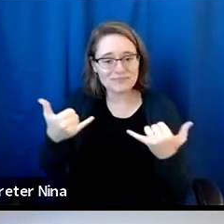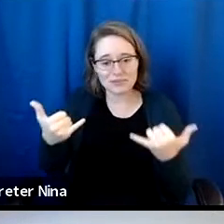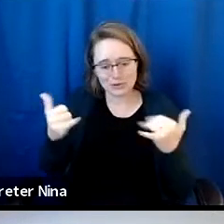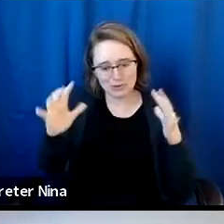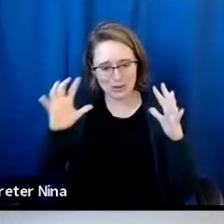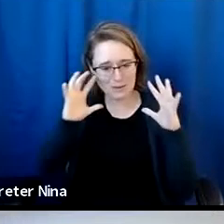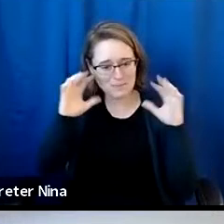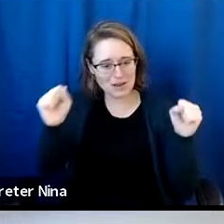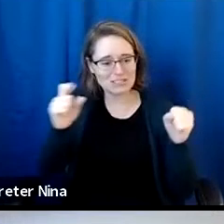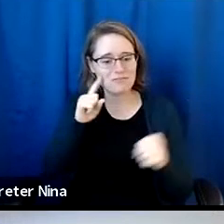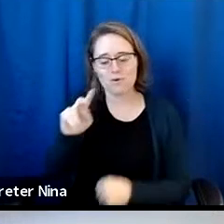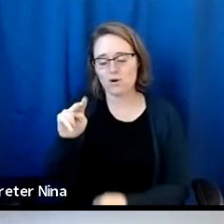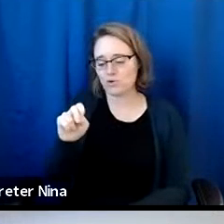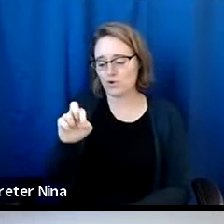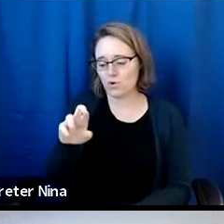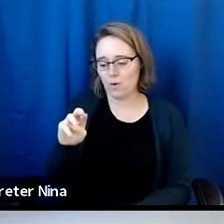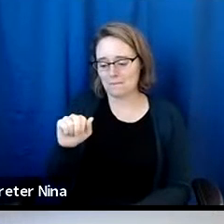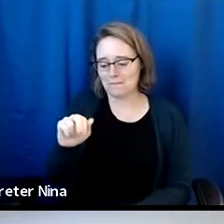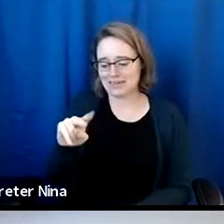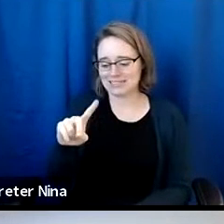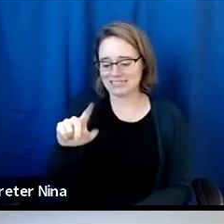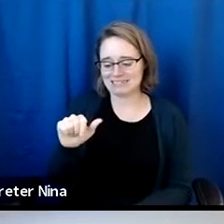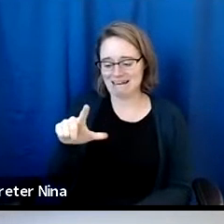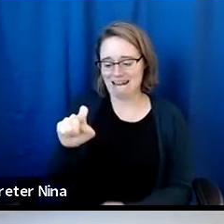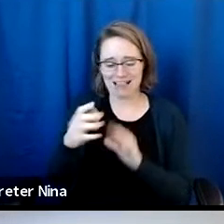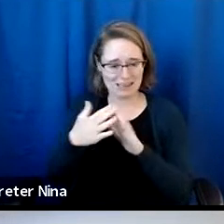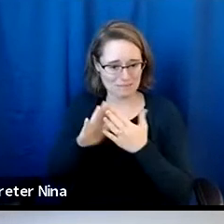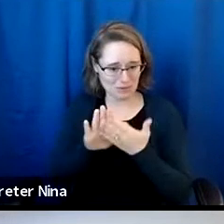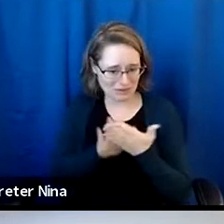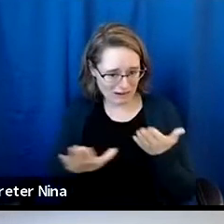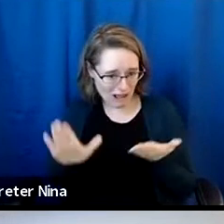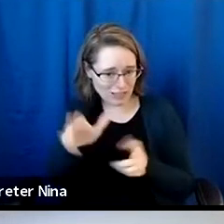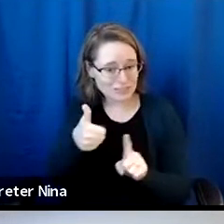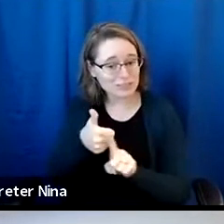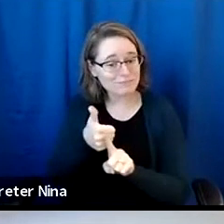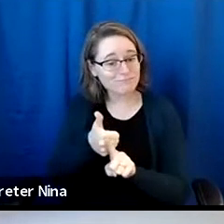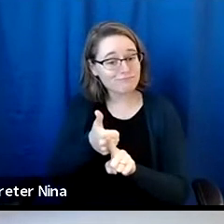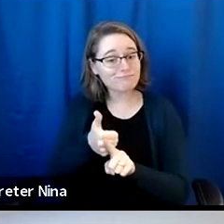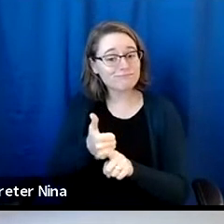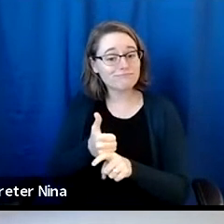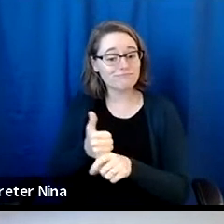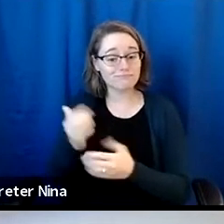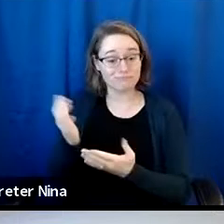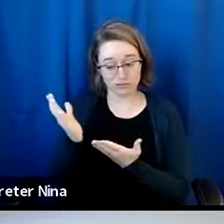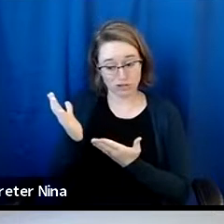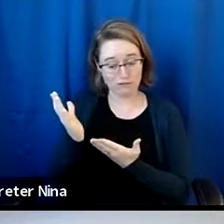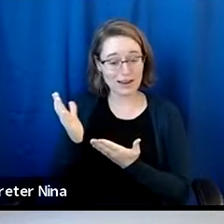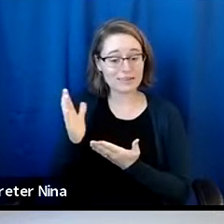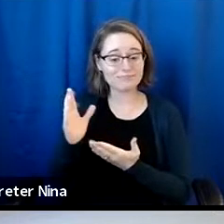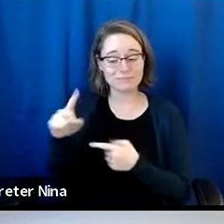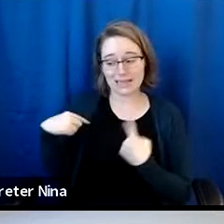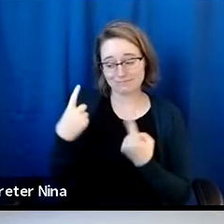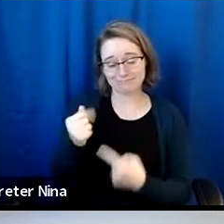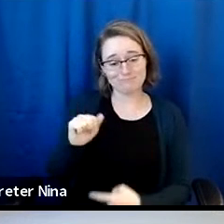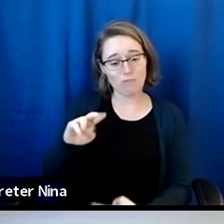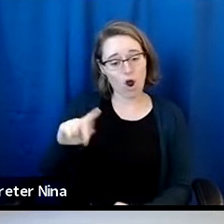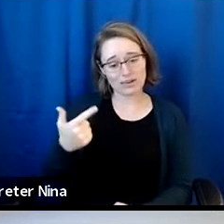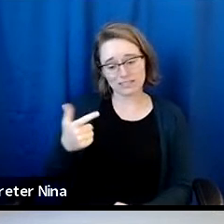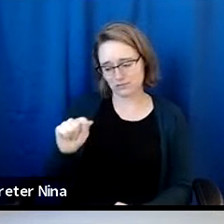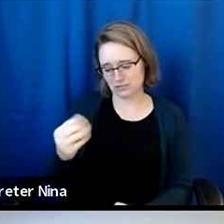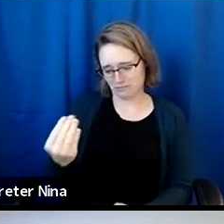president for Normandale Community College, and she's been serving in this role since August of